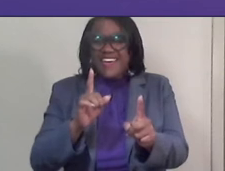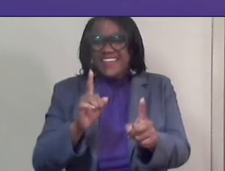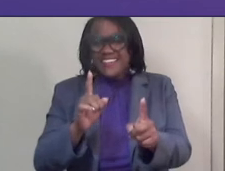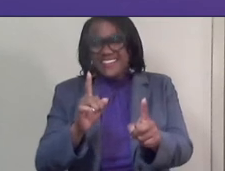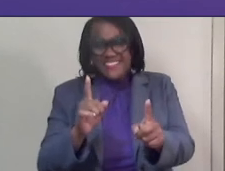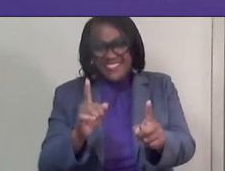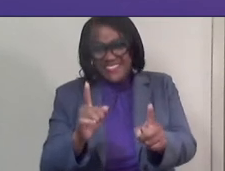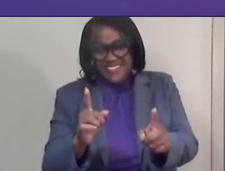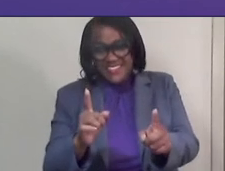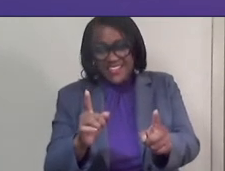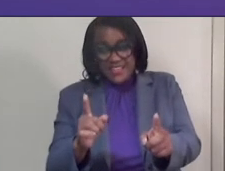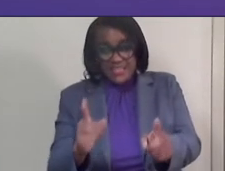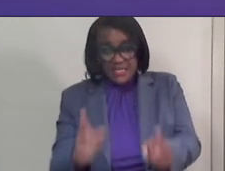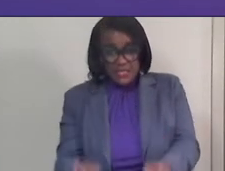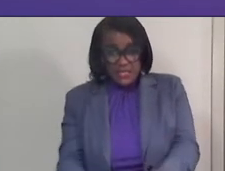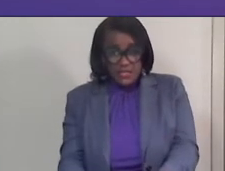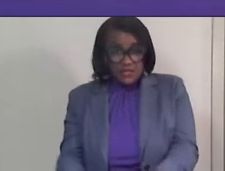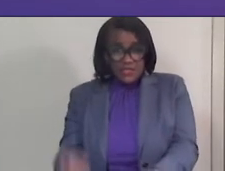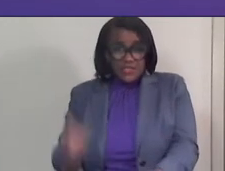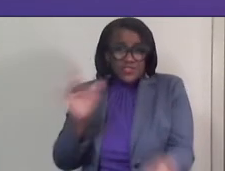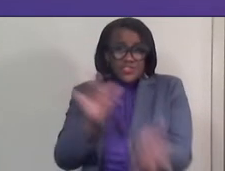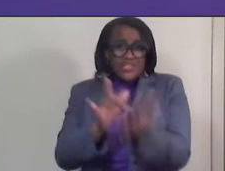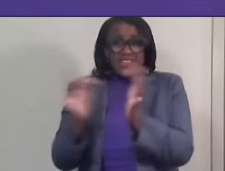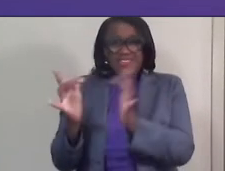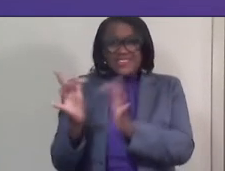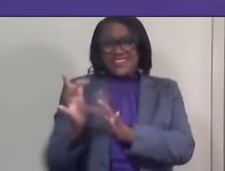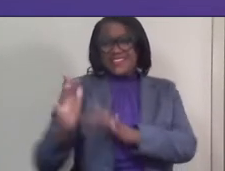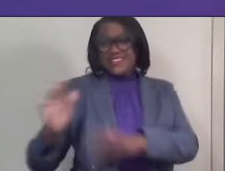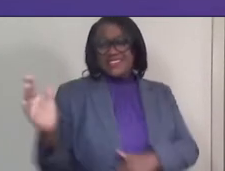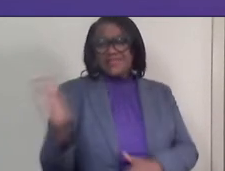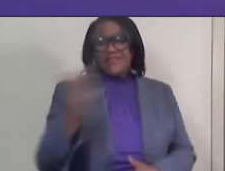assurance, Jesus is